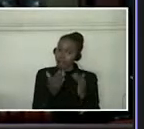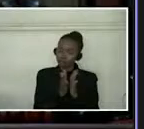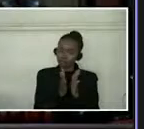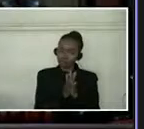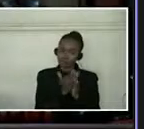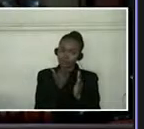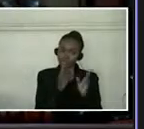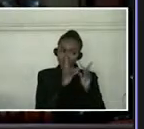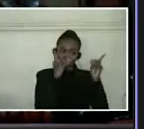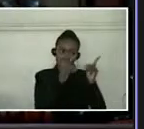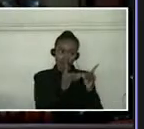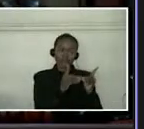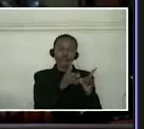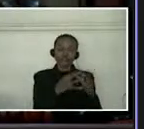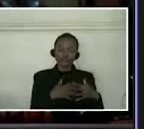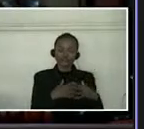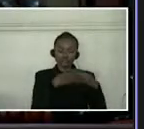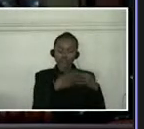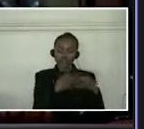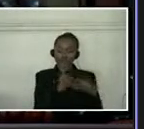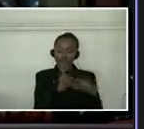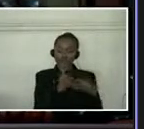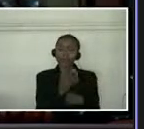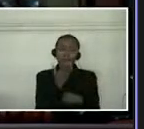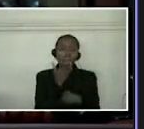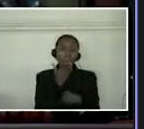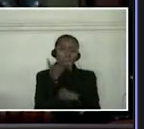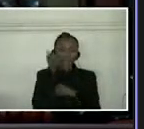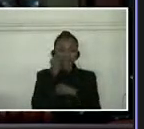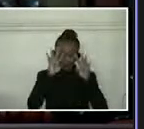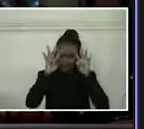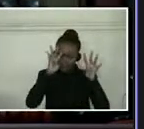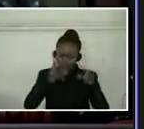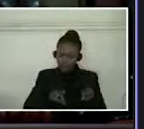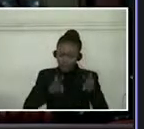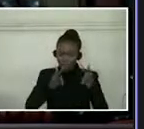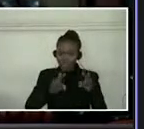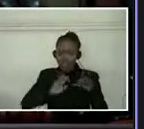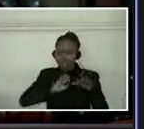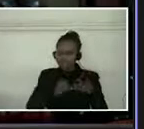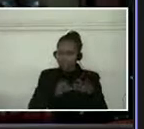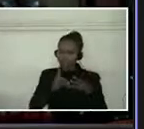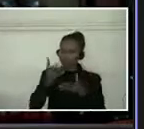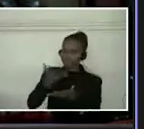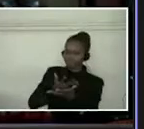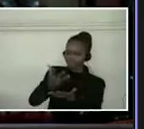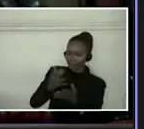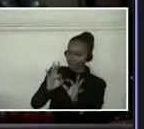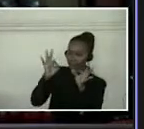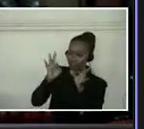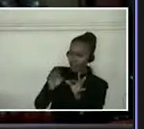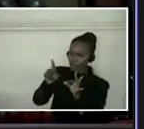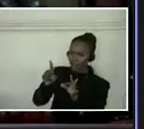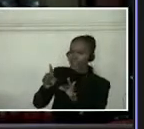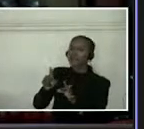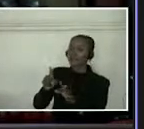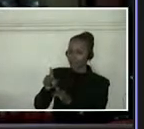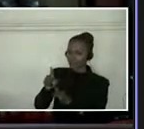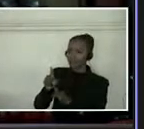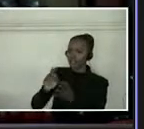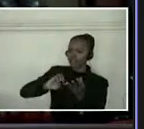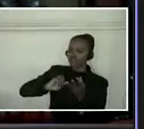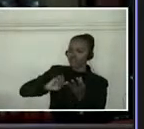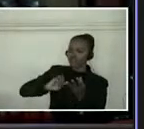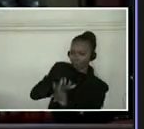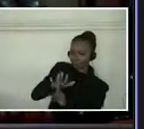the best creativeness and reach out to these families in an artistical approach there is a gospel hymn